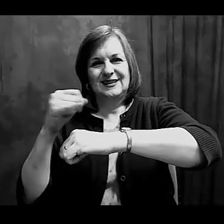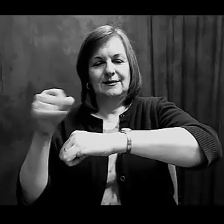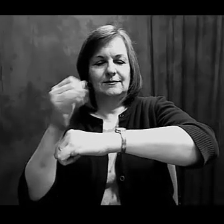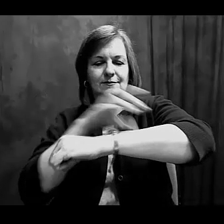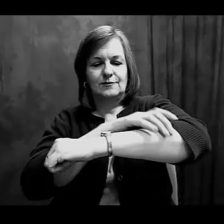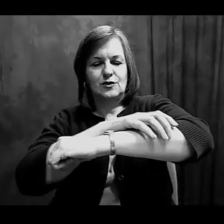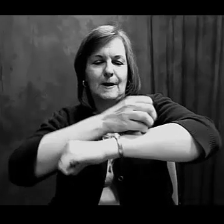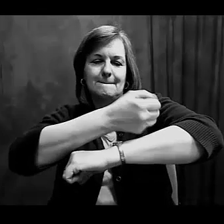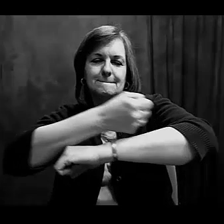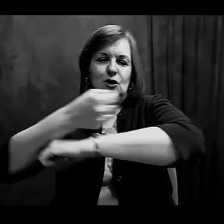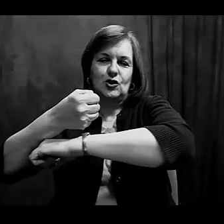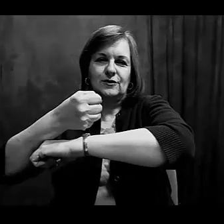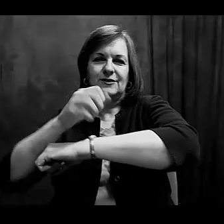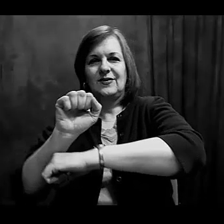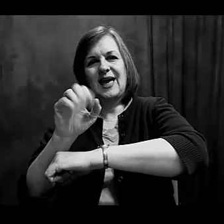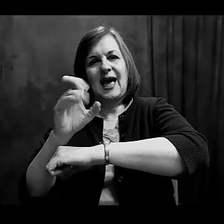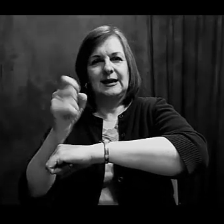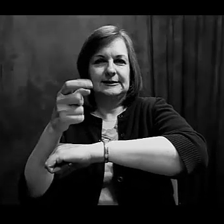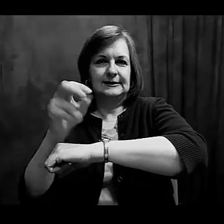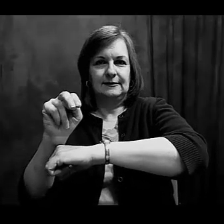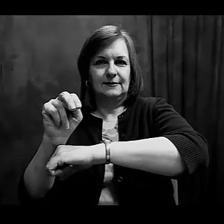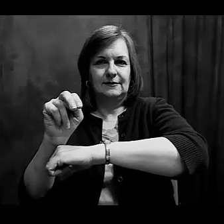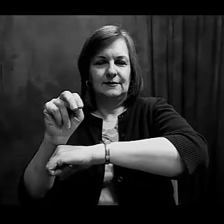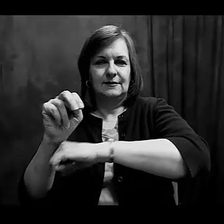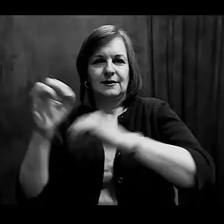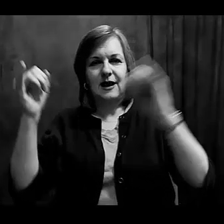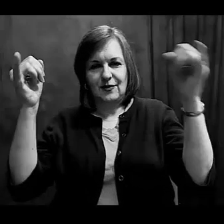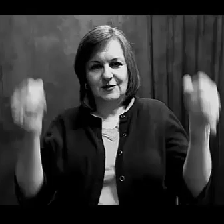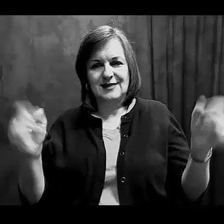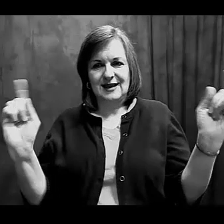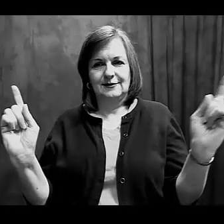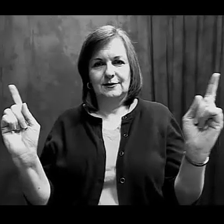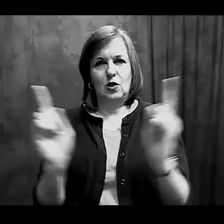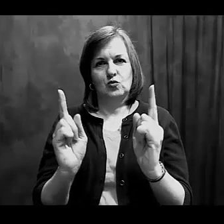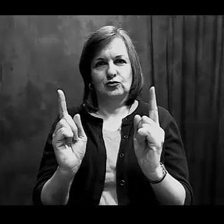line. It pulls that actin.